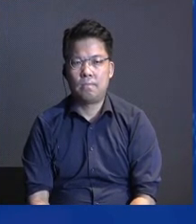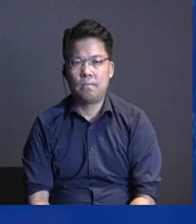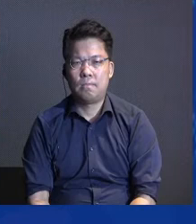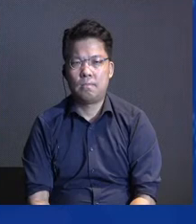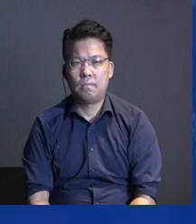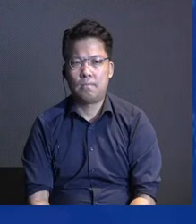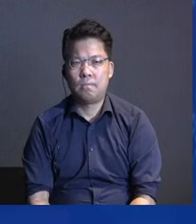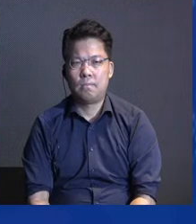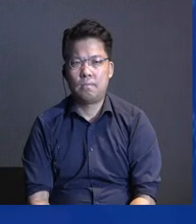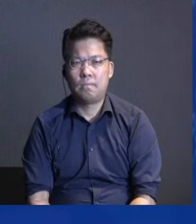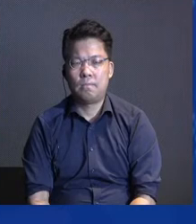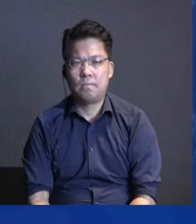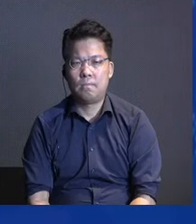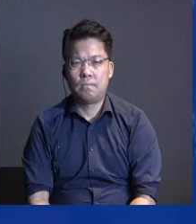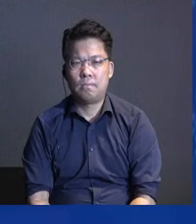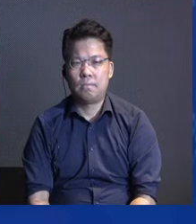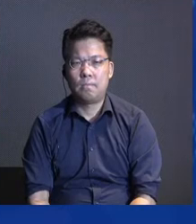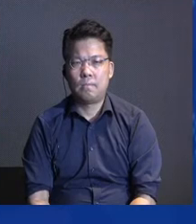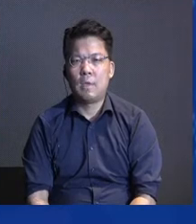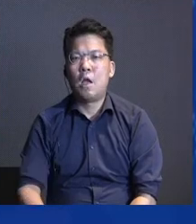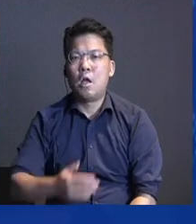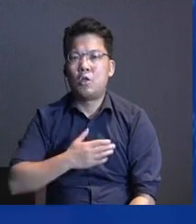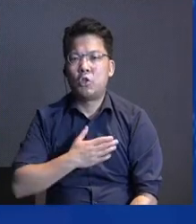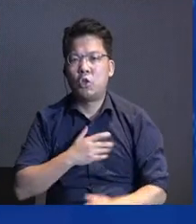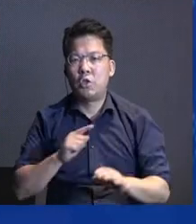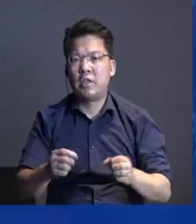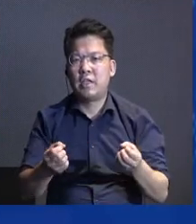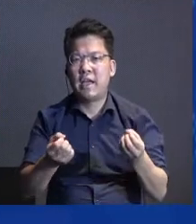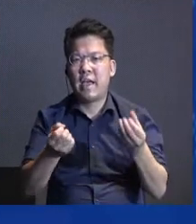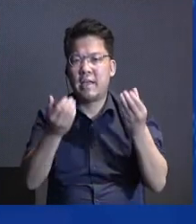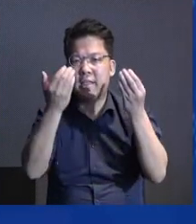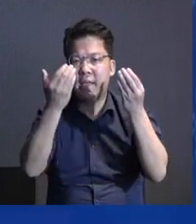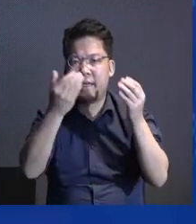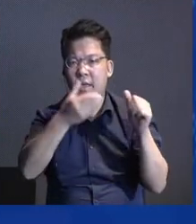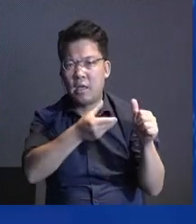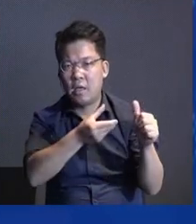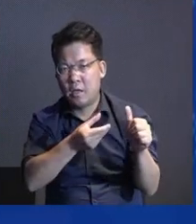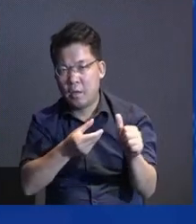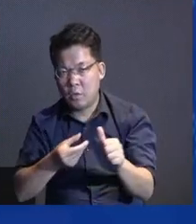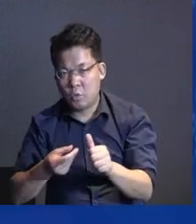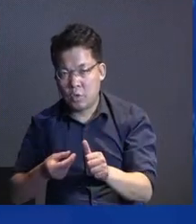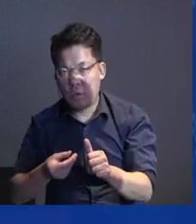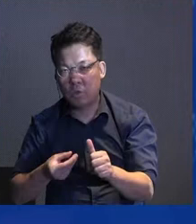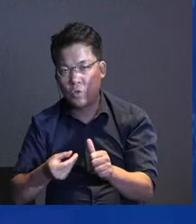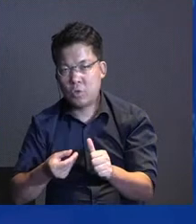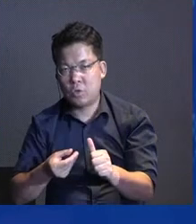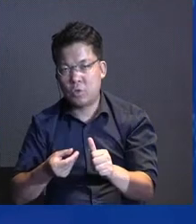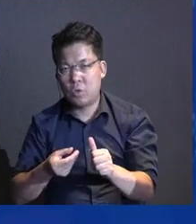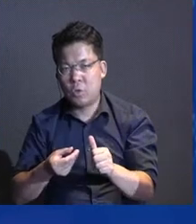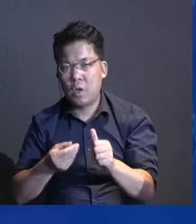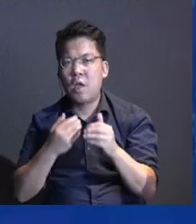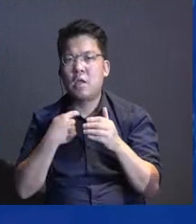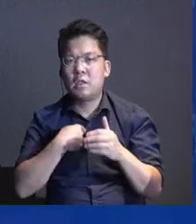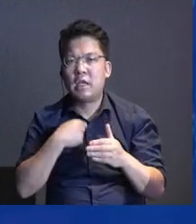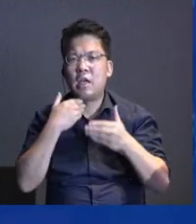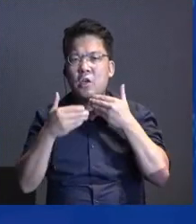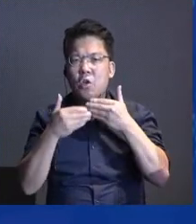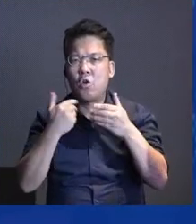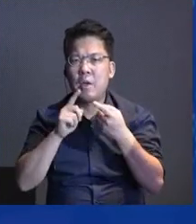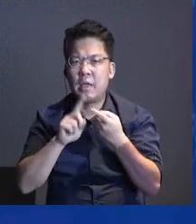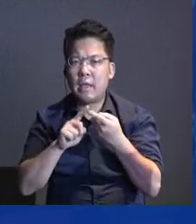Thanks for inviting me to this event and giving me an opportunity to